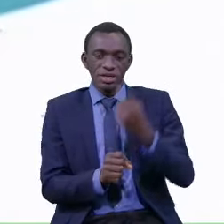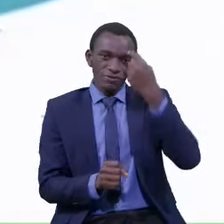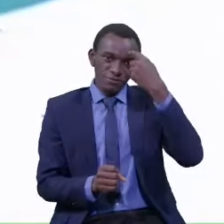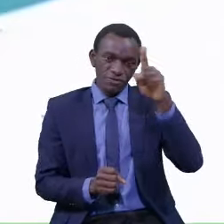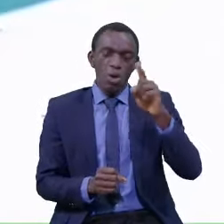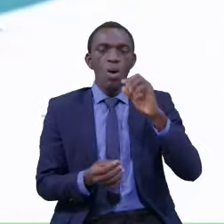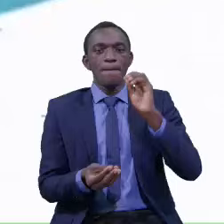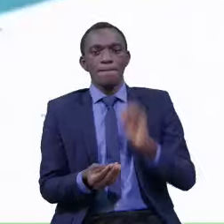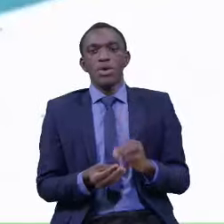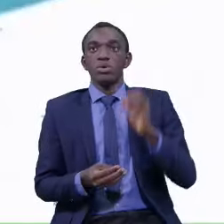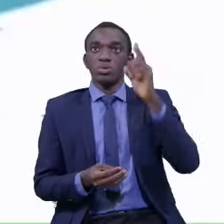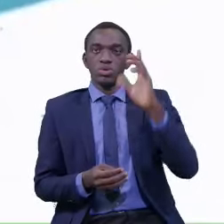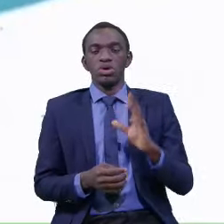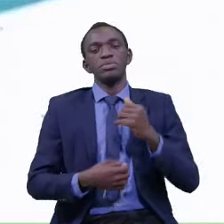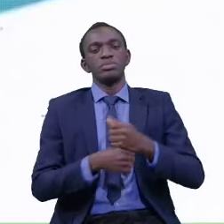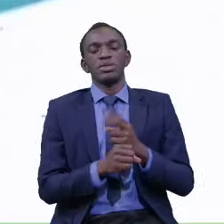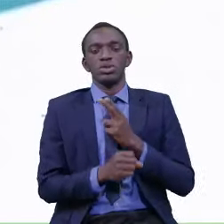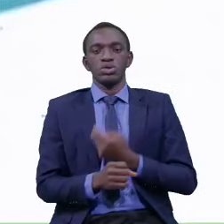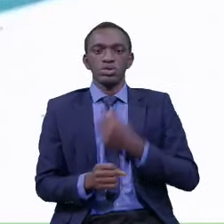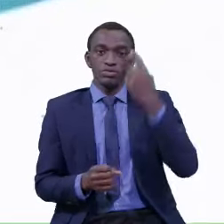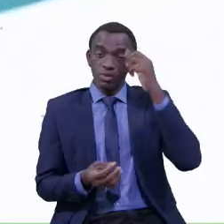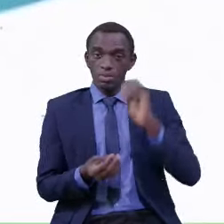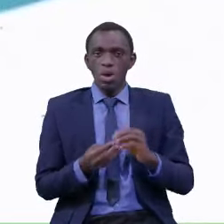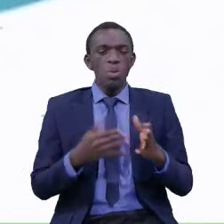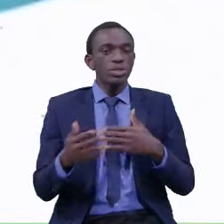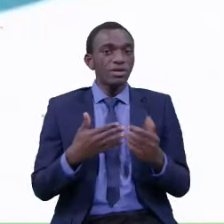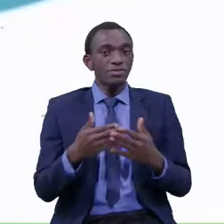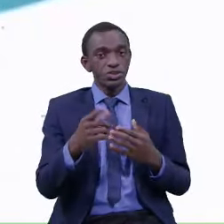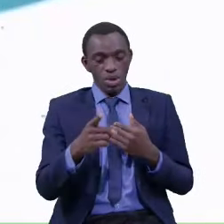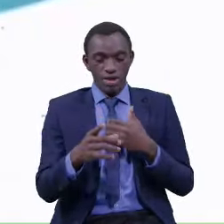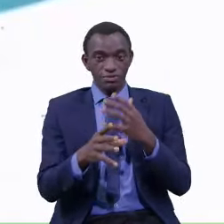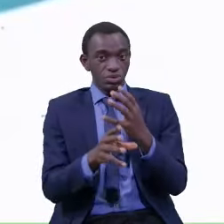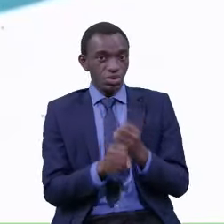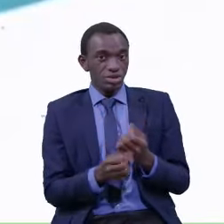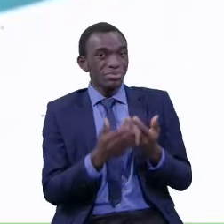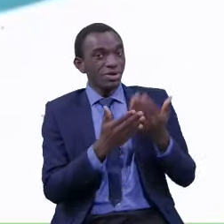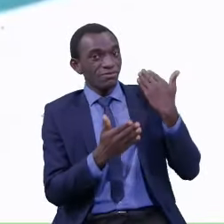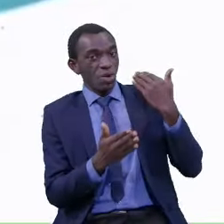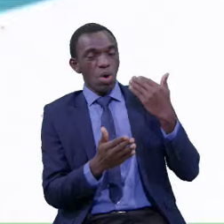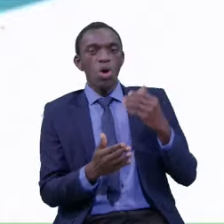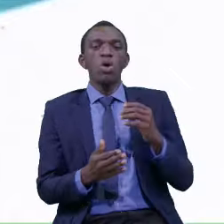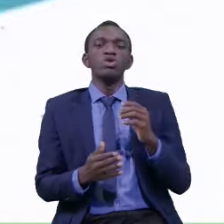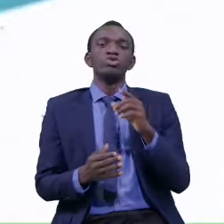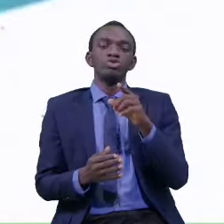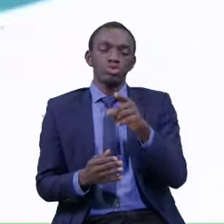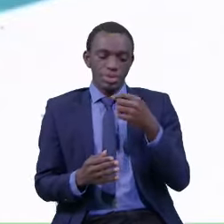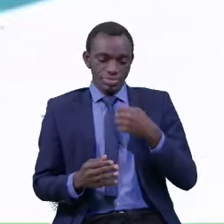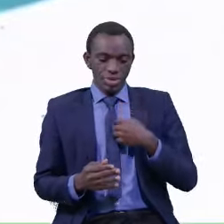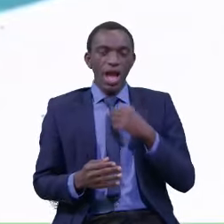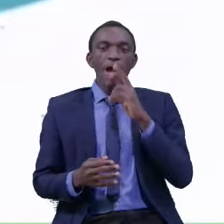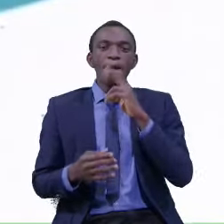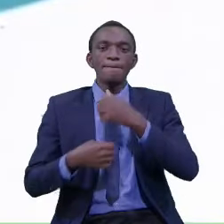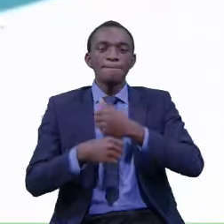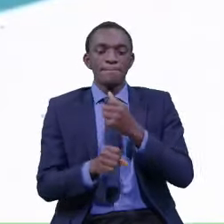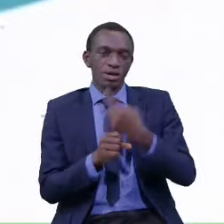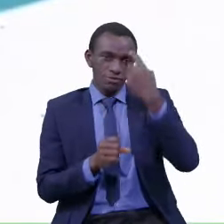got, whatever we've experienced, we are made for more. And whatever